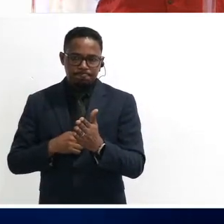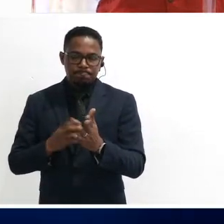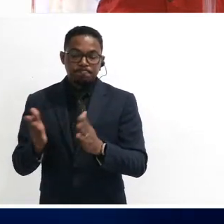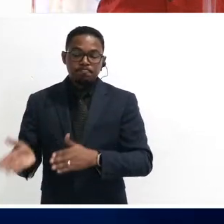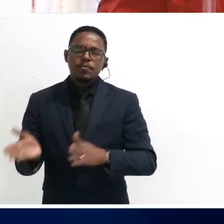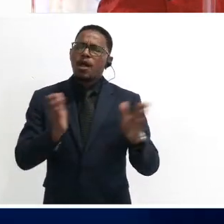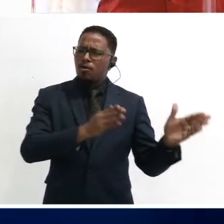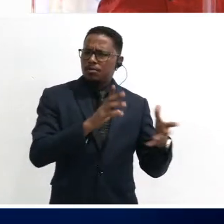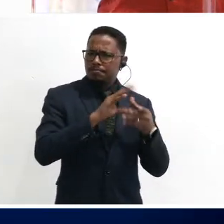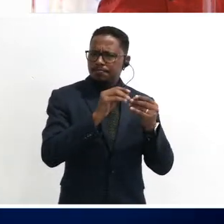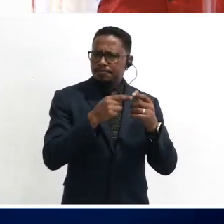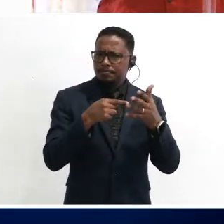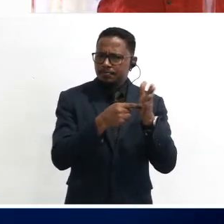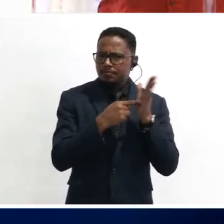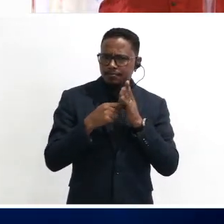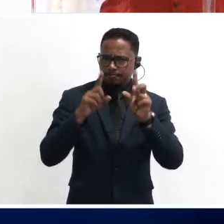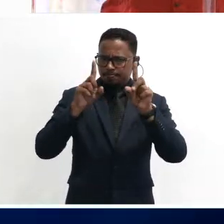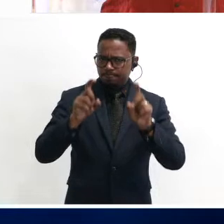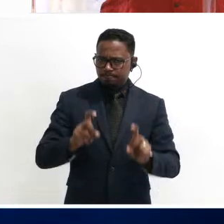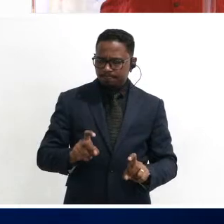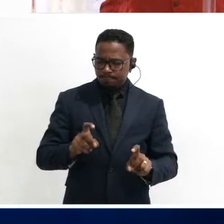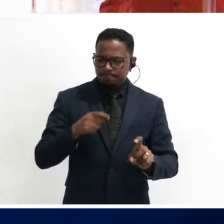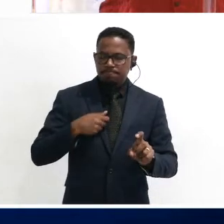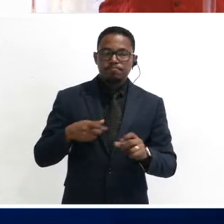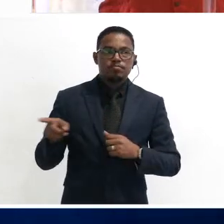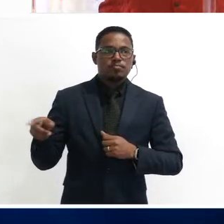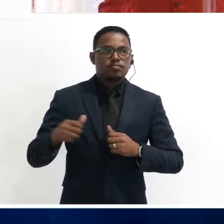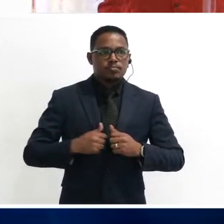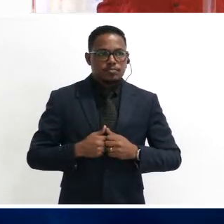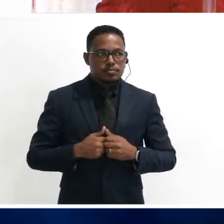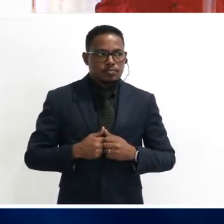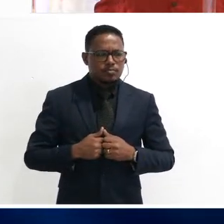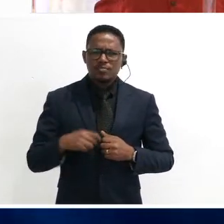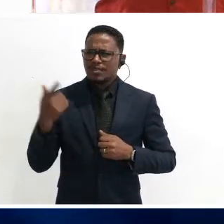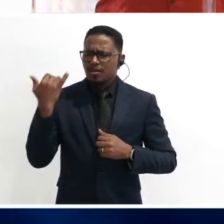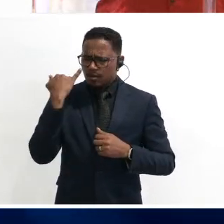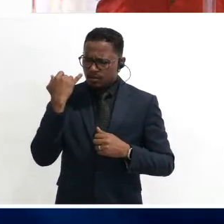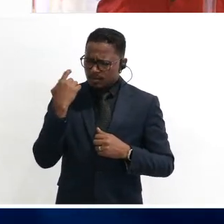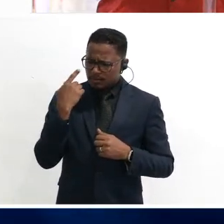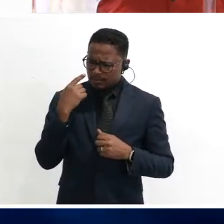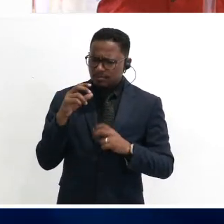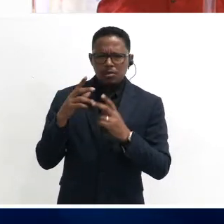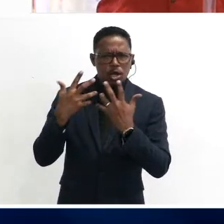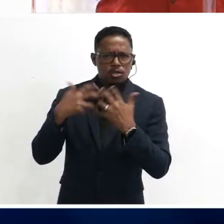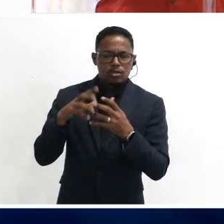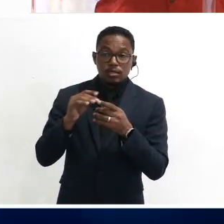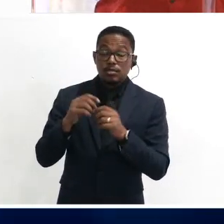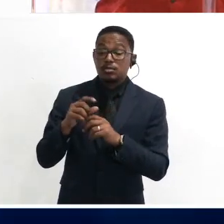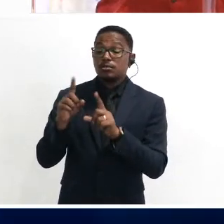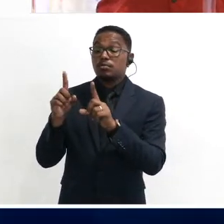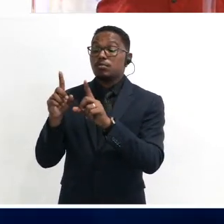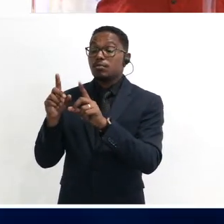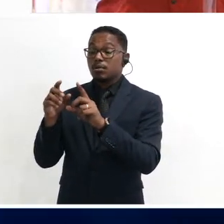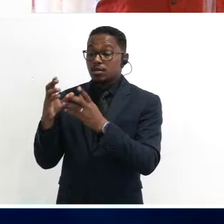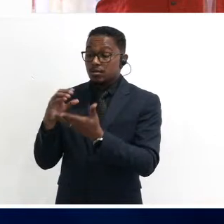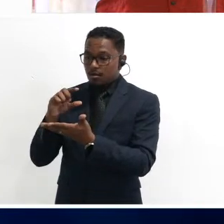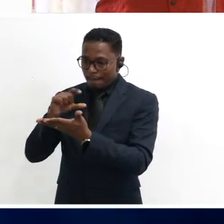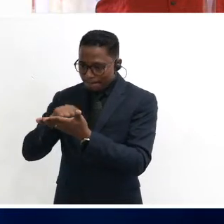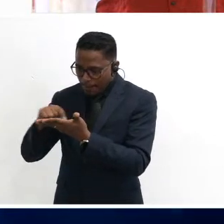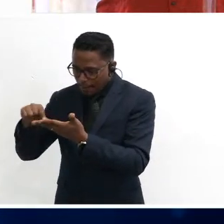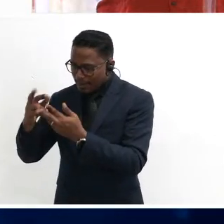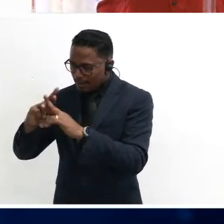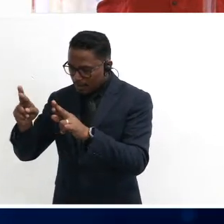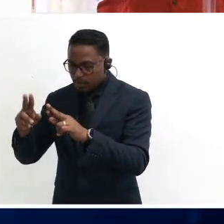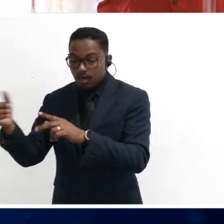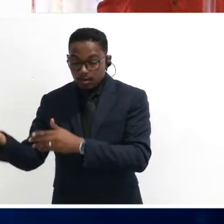sometimes in the industry we refer to ourselves as assembly and test companies. So a typical part of what we do is